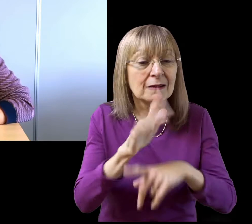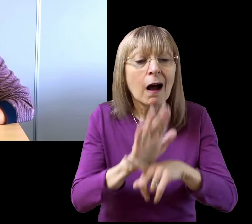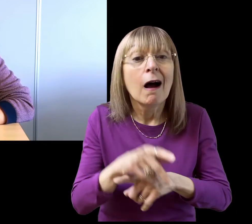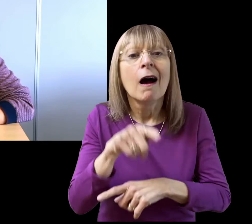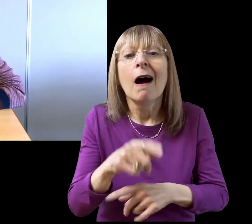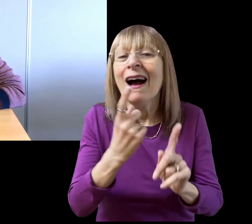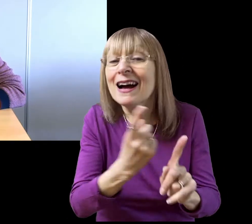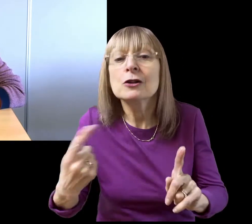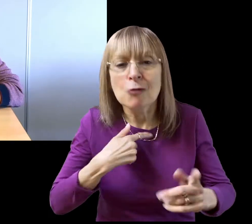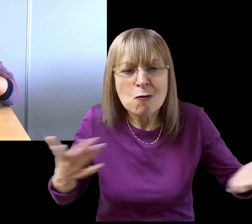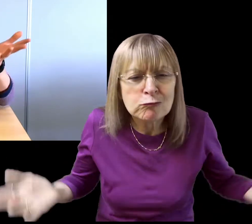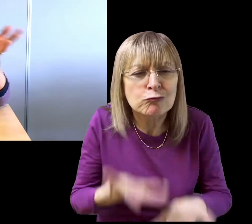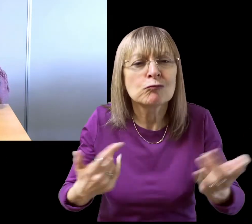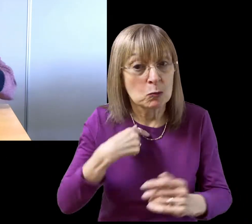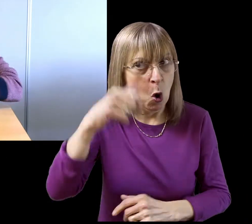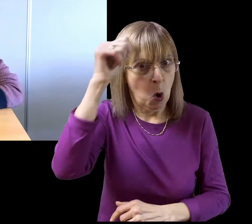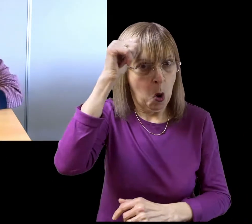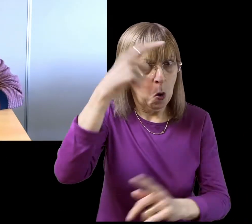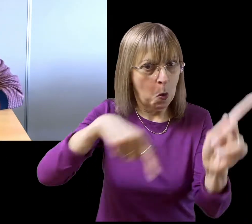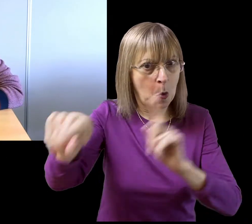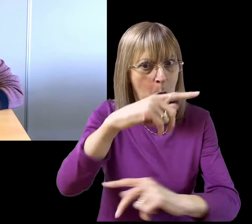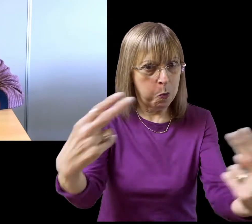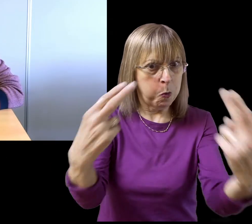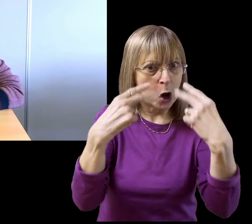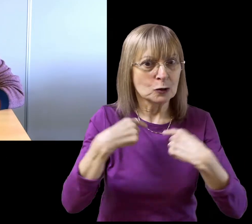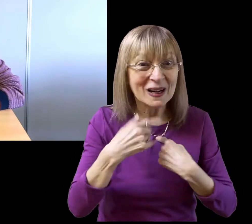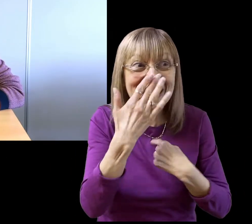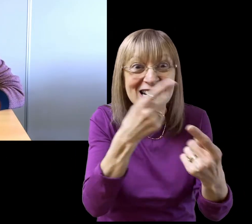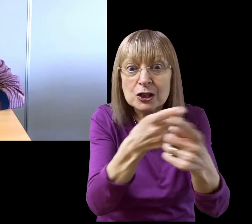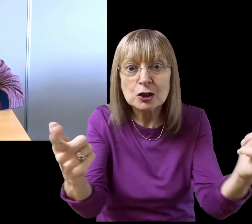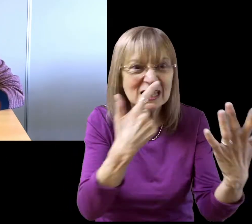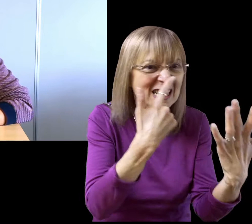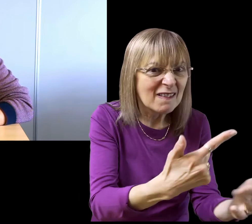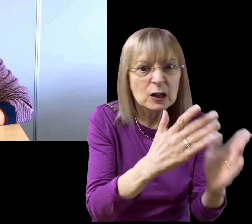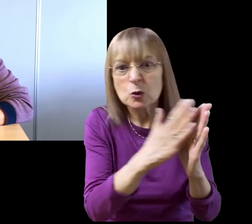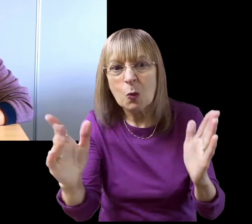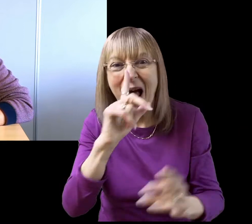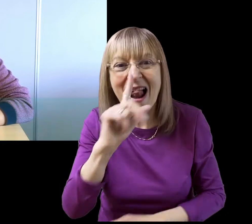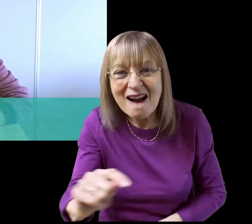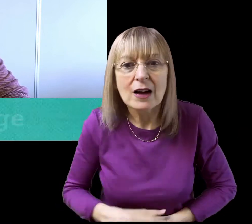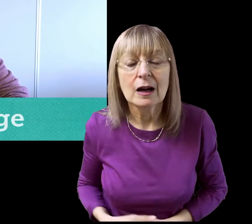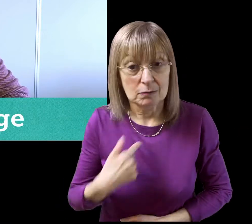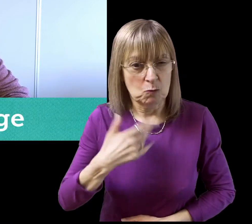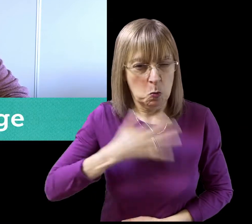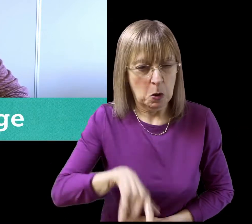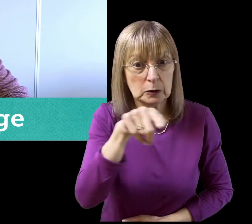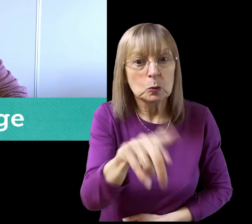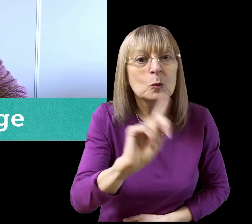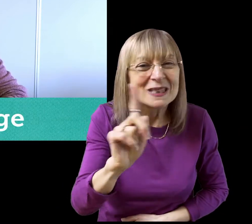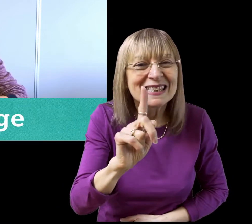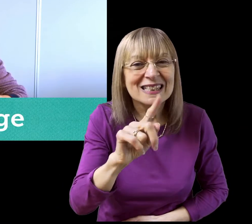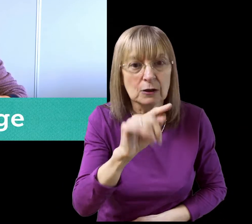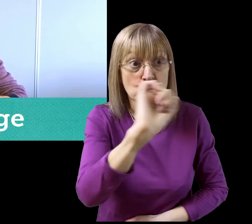all of my shows. I've heard that all the people out there watching this are going to be aged 7 to 11. So what I would like you to do is to take your